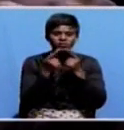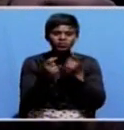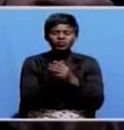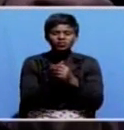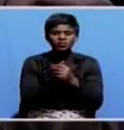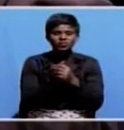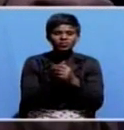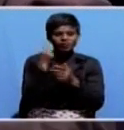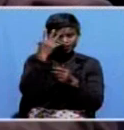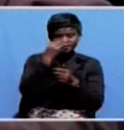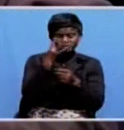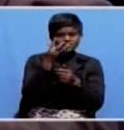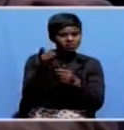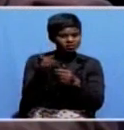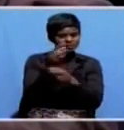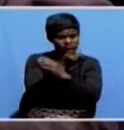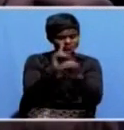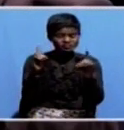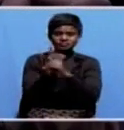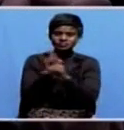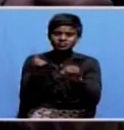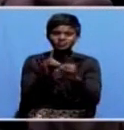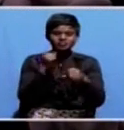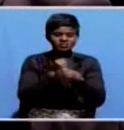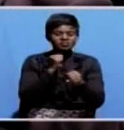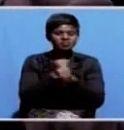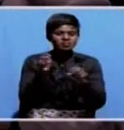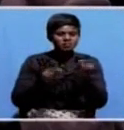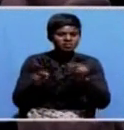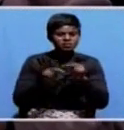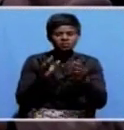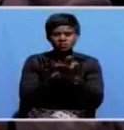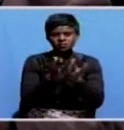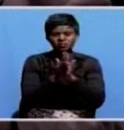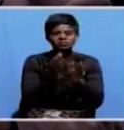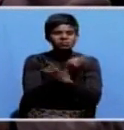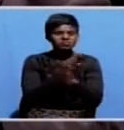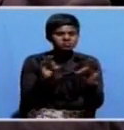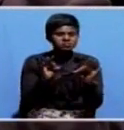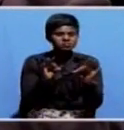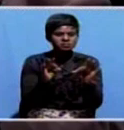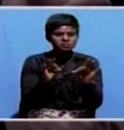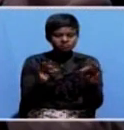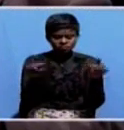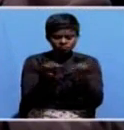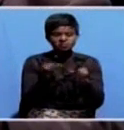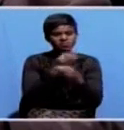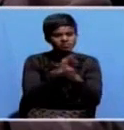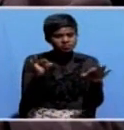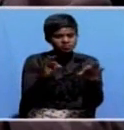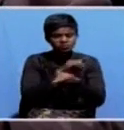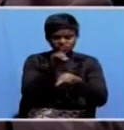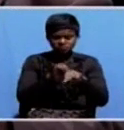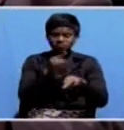And that's the beauty about democratization. It makes people free. And hence the freedom of speech.